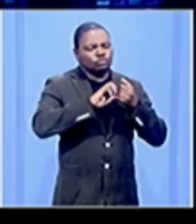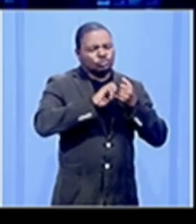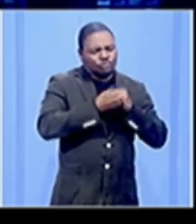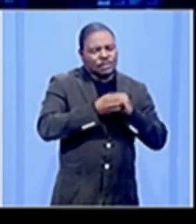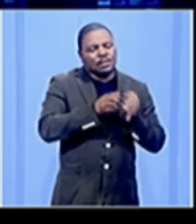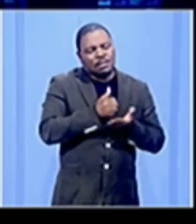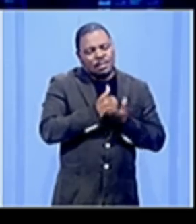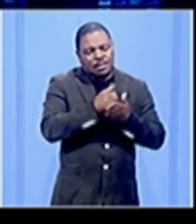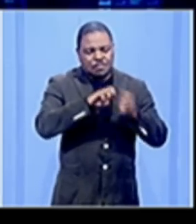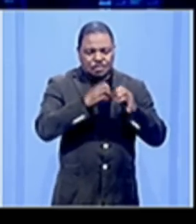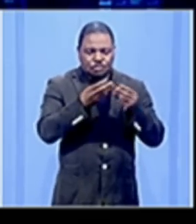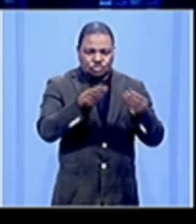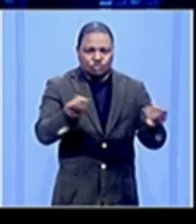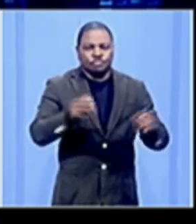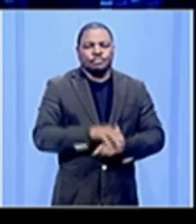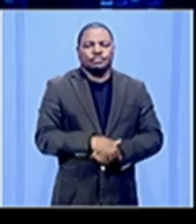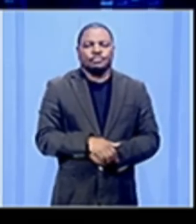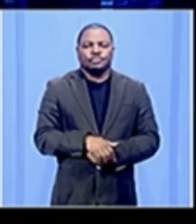tla ka tharabololo.